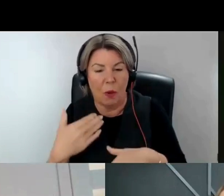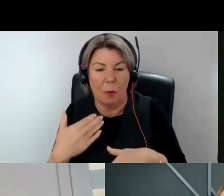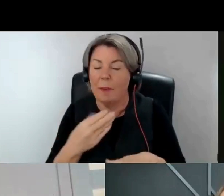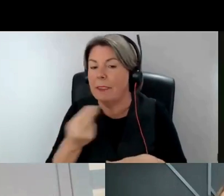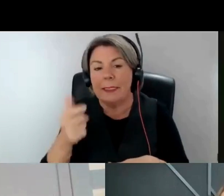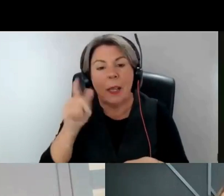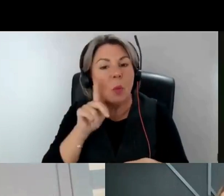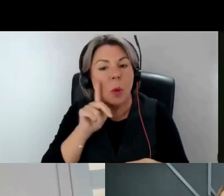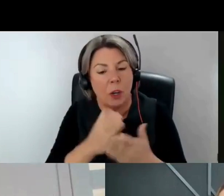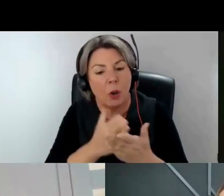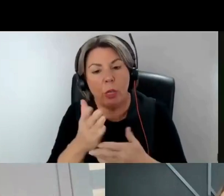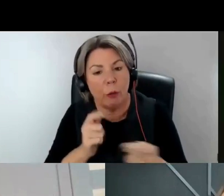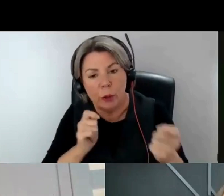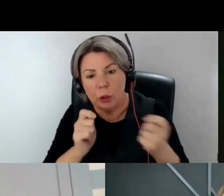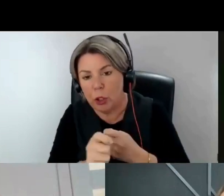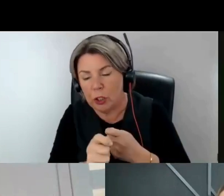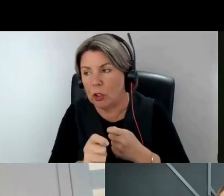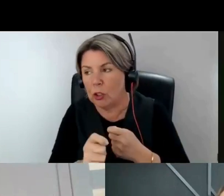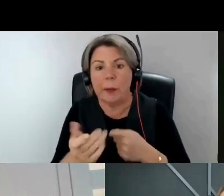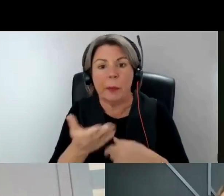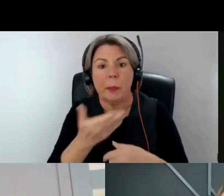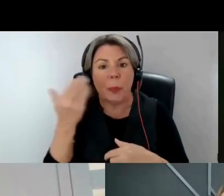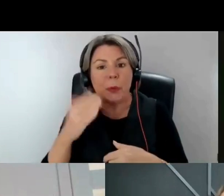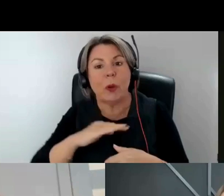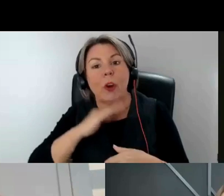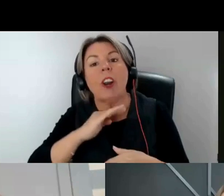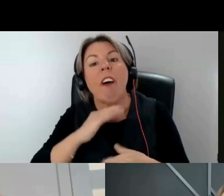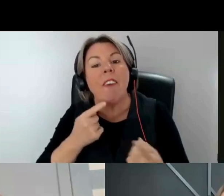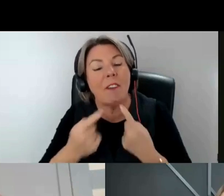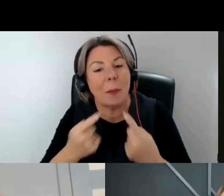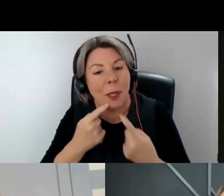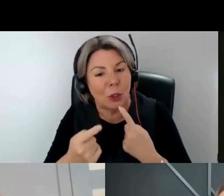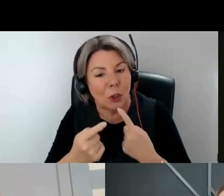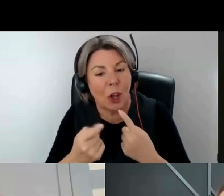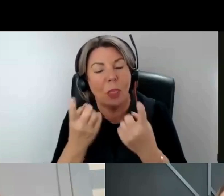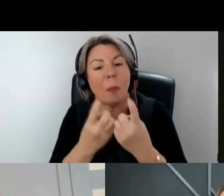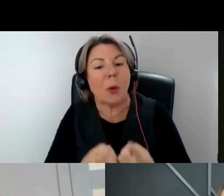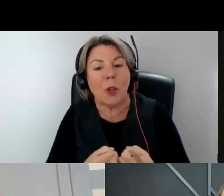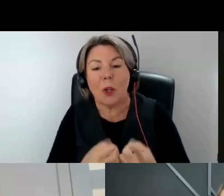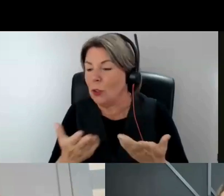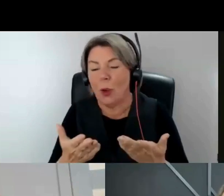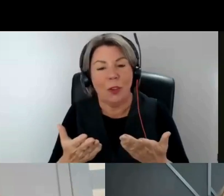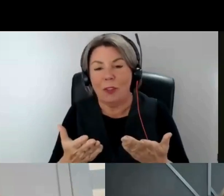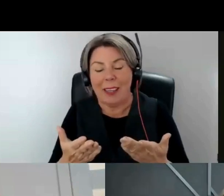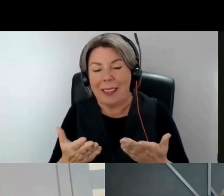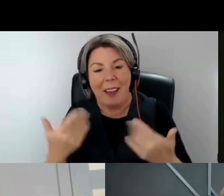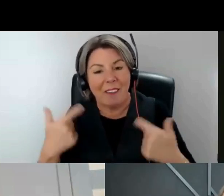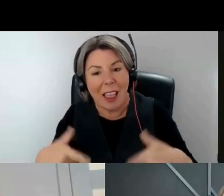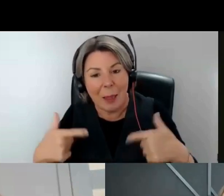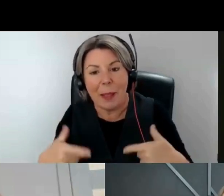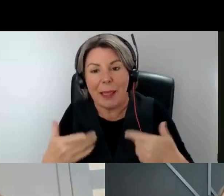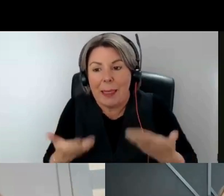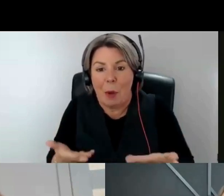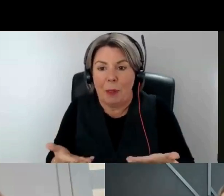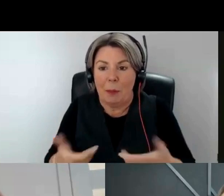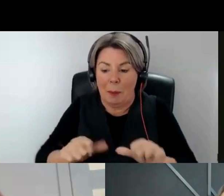that change right now, we just don't have that information. We don't have those products readily available. And unfortunately, it'll be the next generation that will benefit